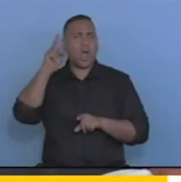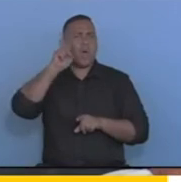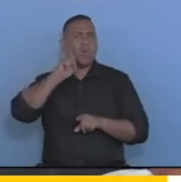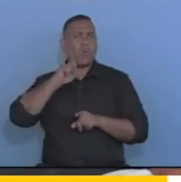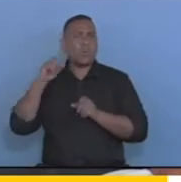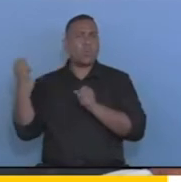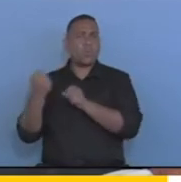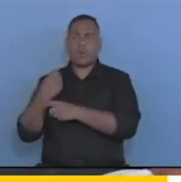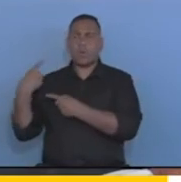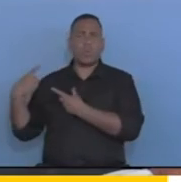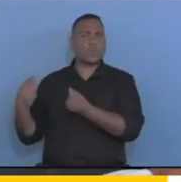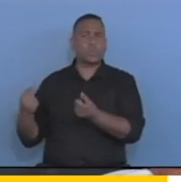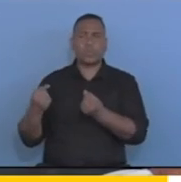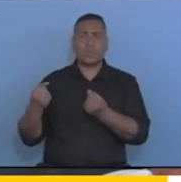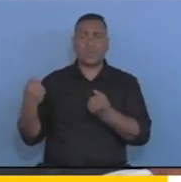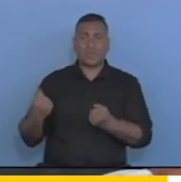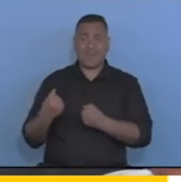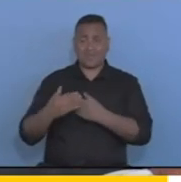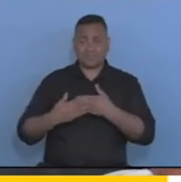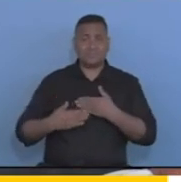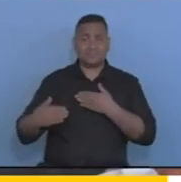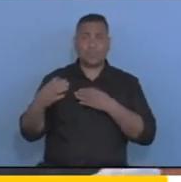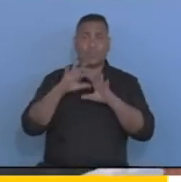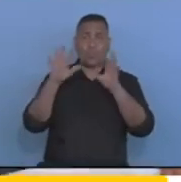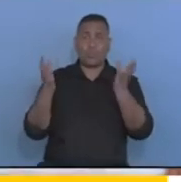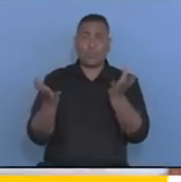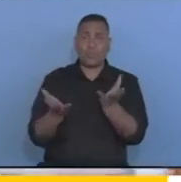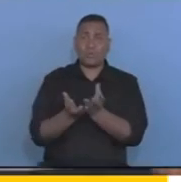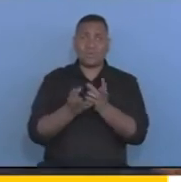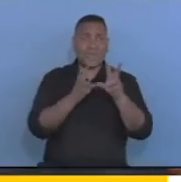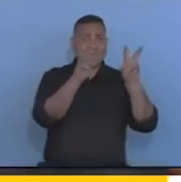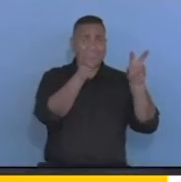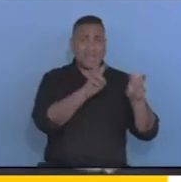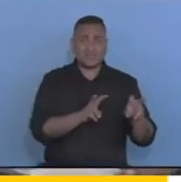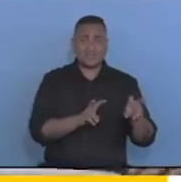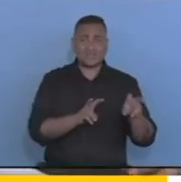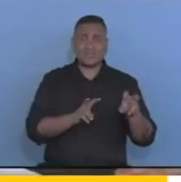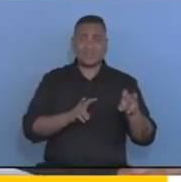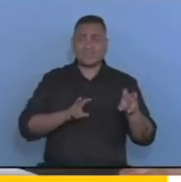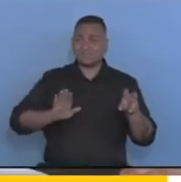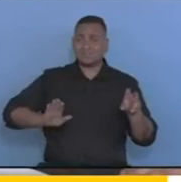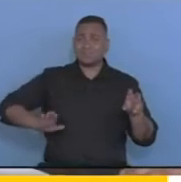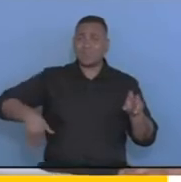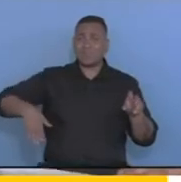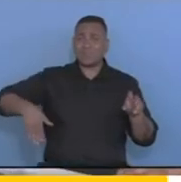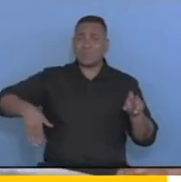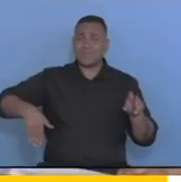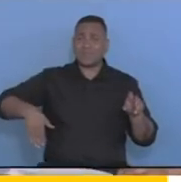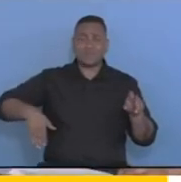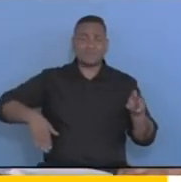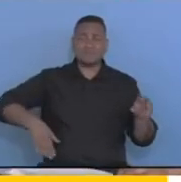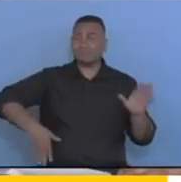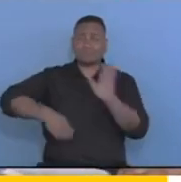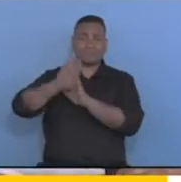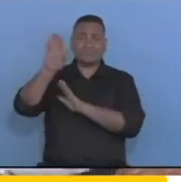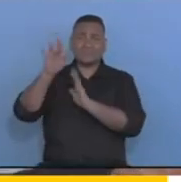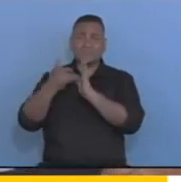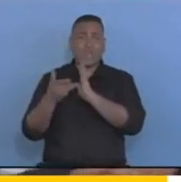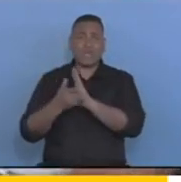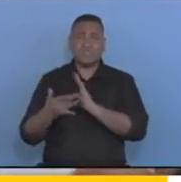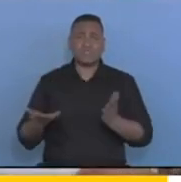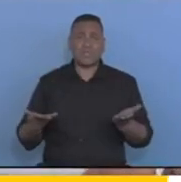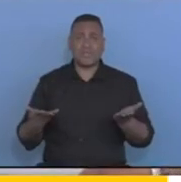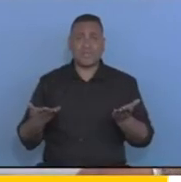what's happening in our future now. Electronics, what's happening now, it's booming, you know, and with the fourth